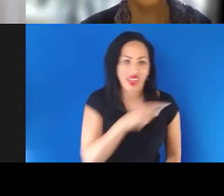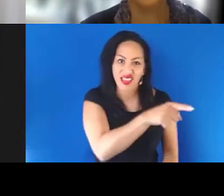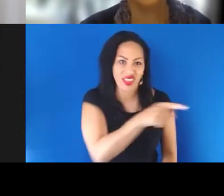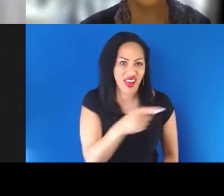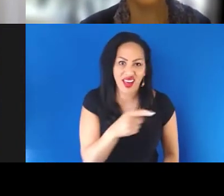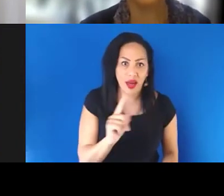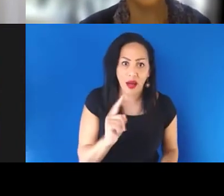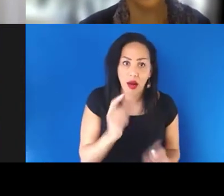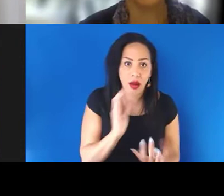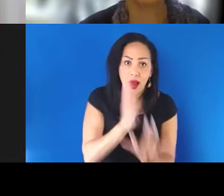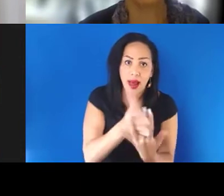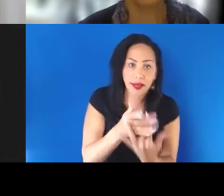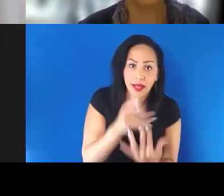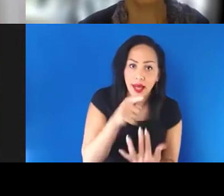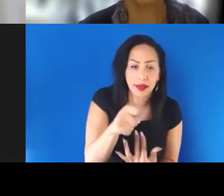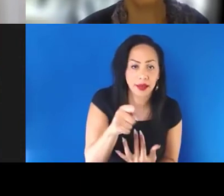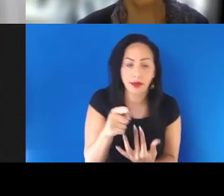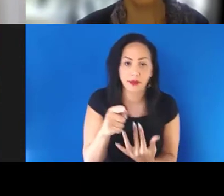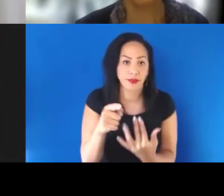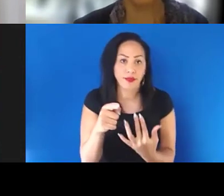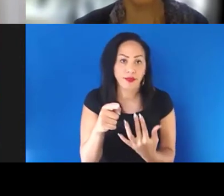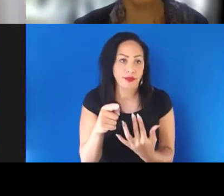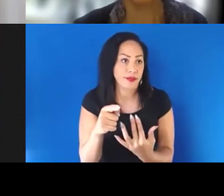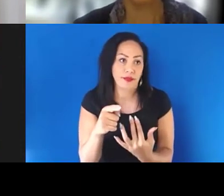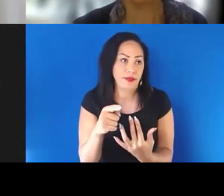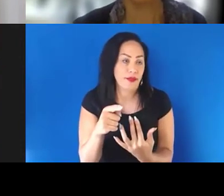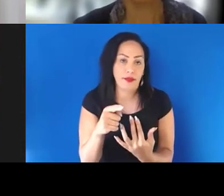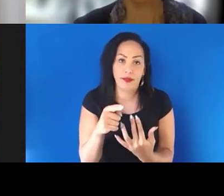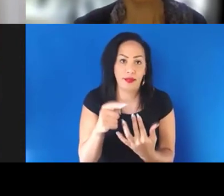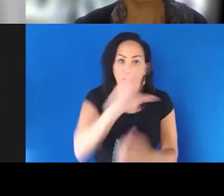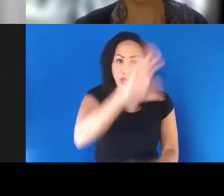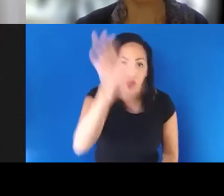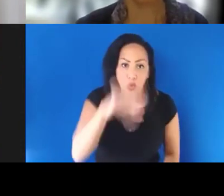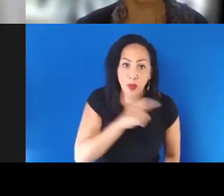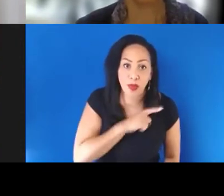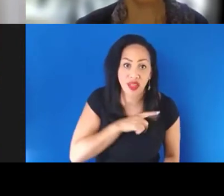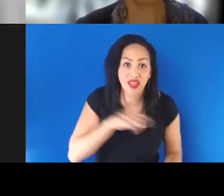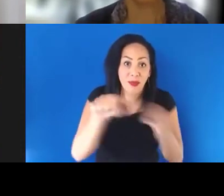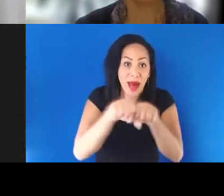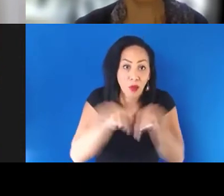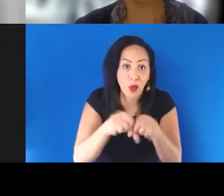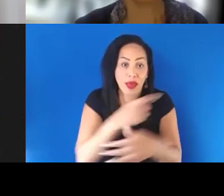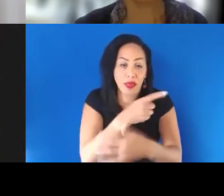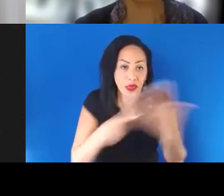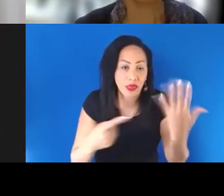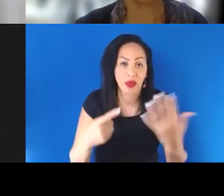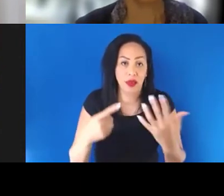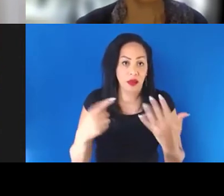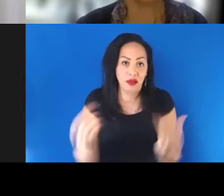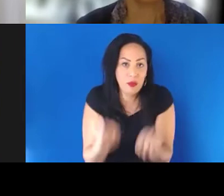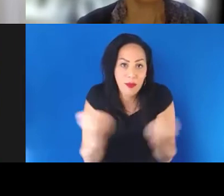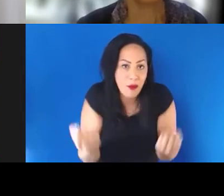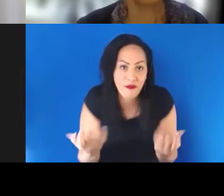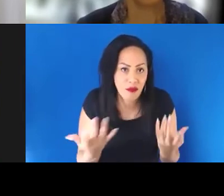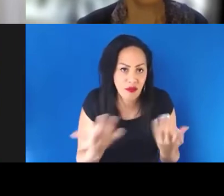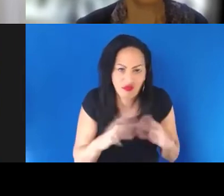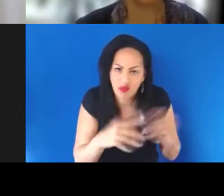face, to look at questions and look at this and that, is not available to